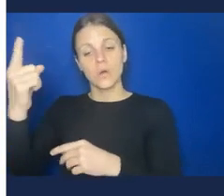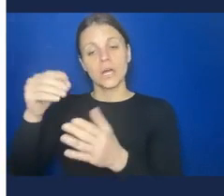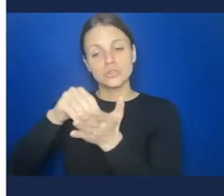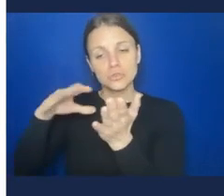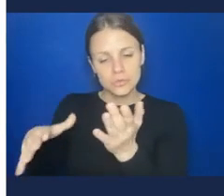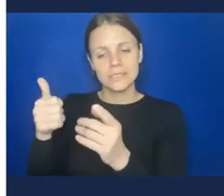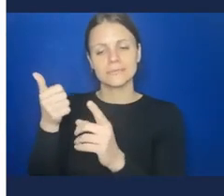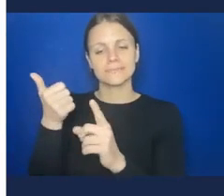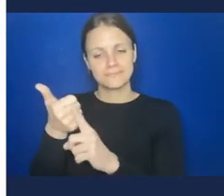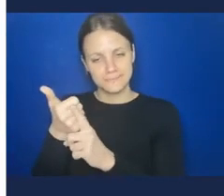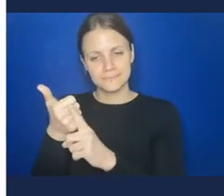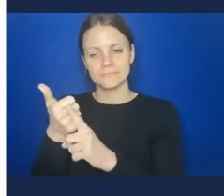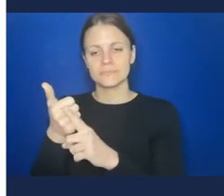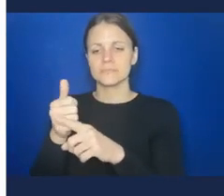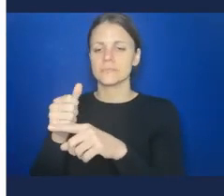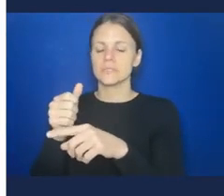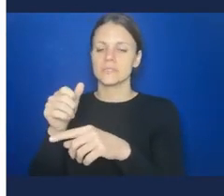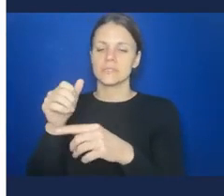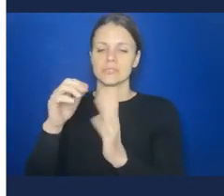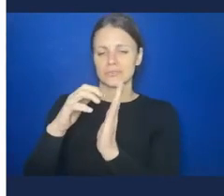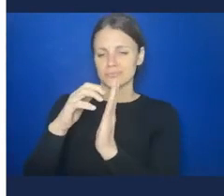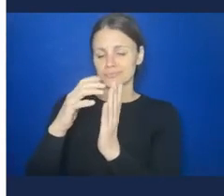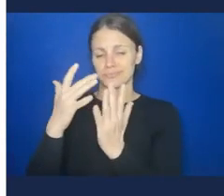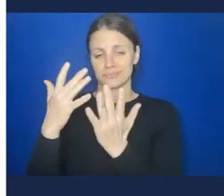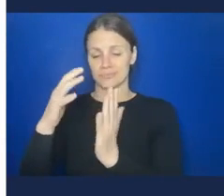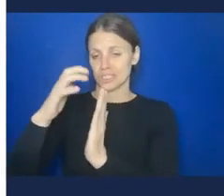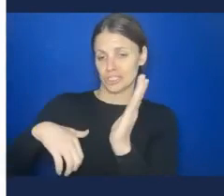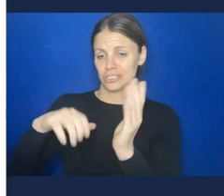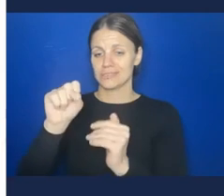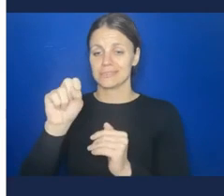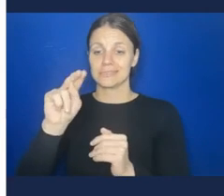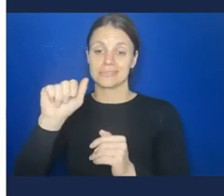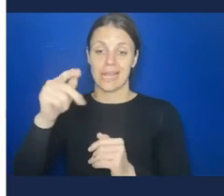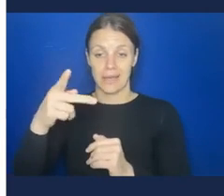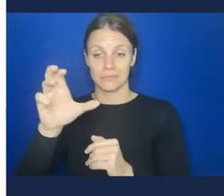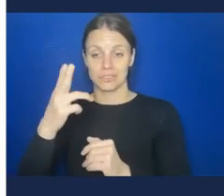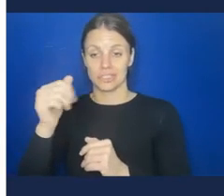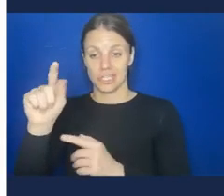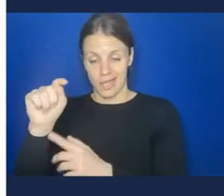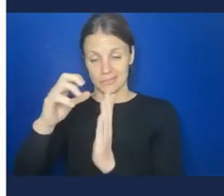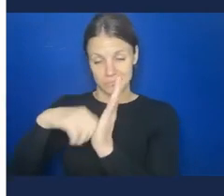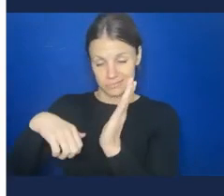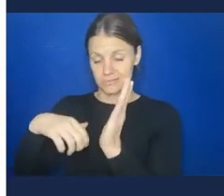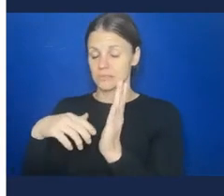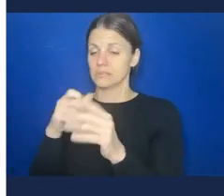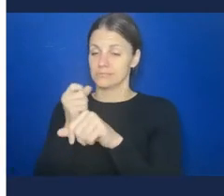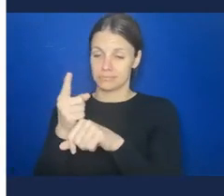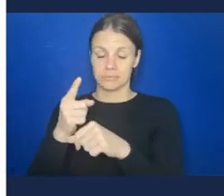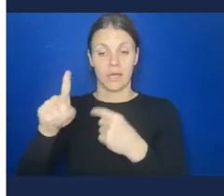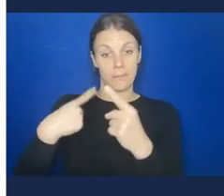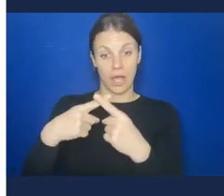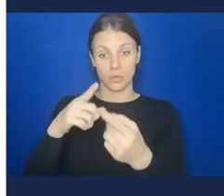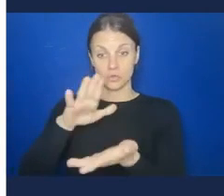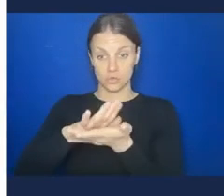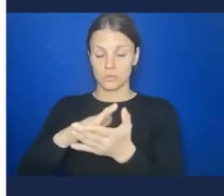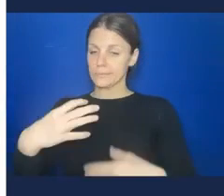sent an explicitly worded Snapchat about school, complaining about school, but not in any